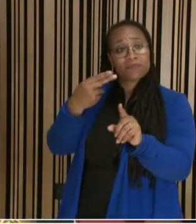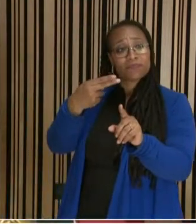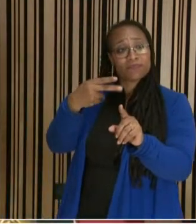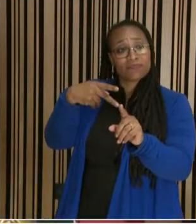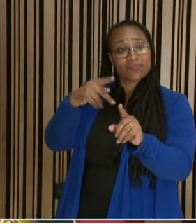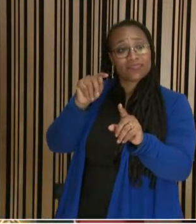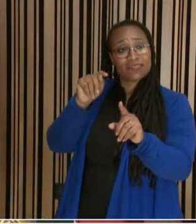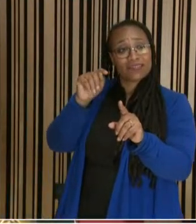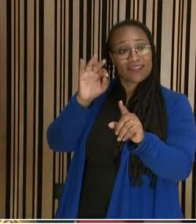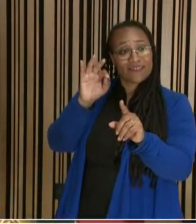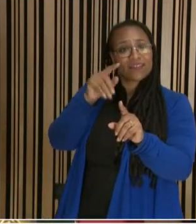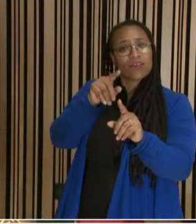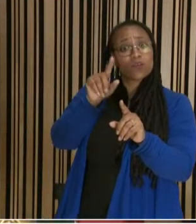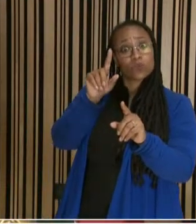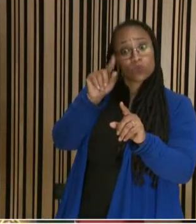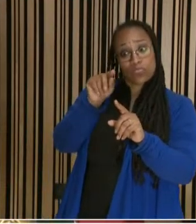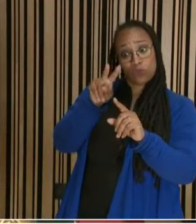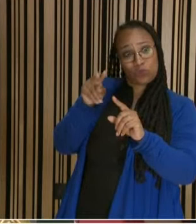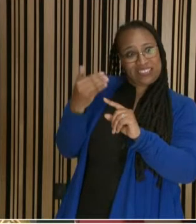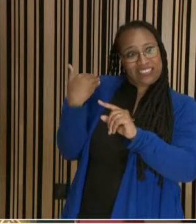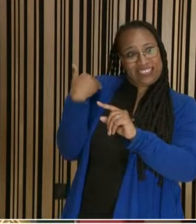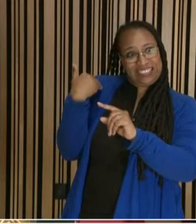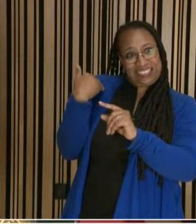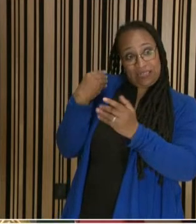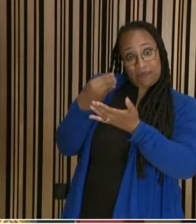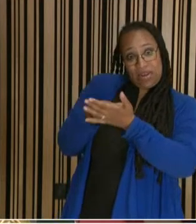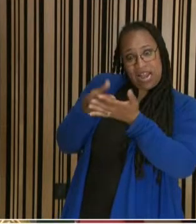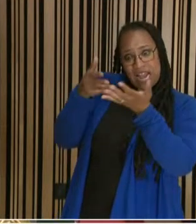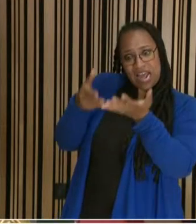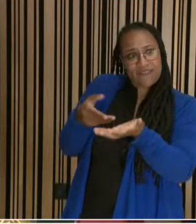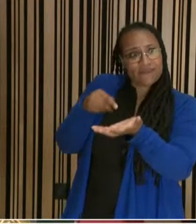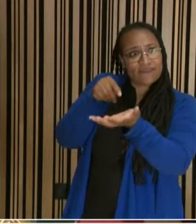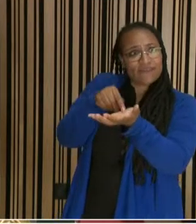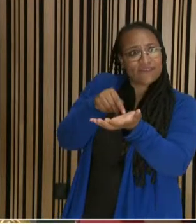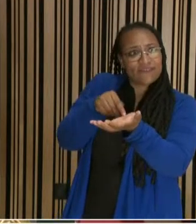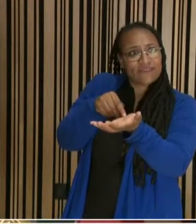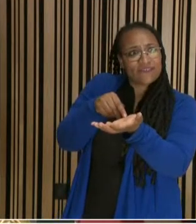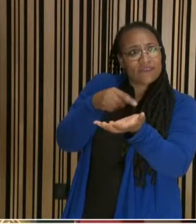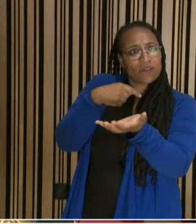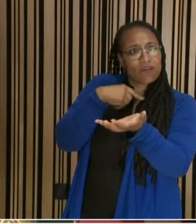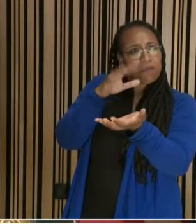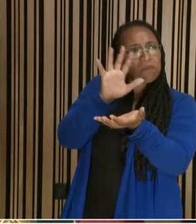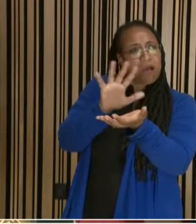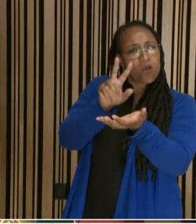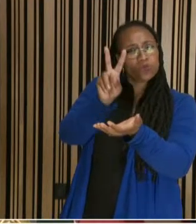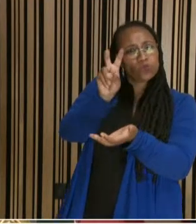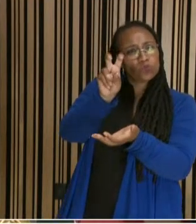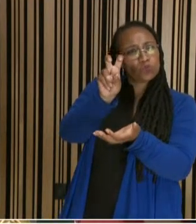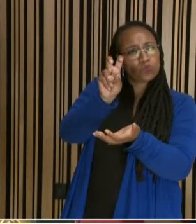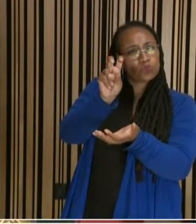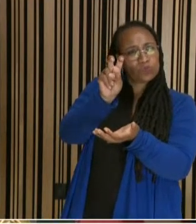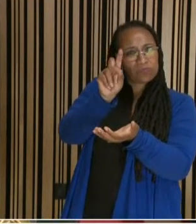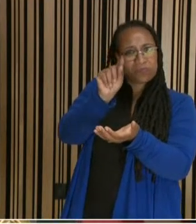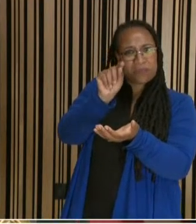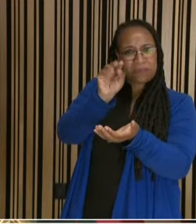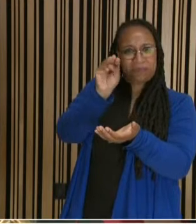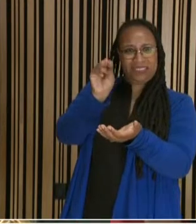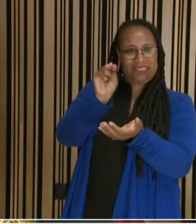with the excess revenues that were certified, my understanding it was something like $220 million that would go to both